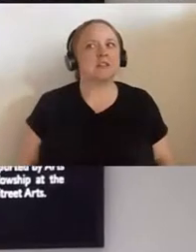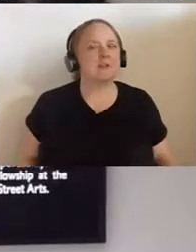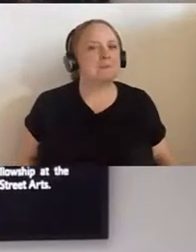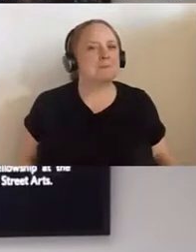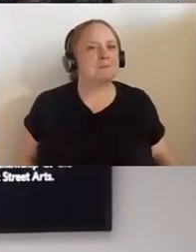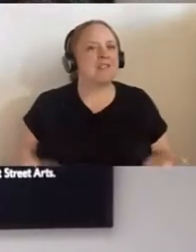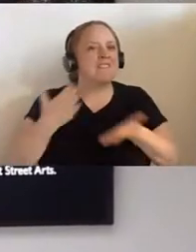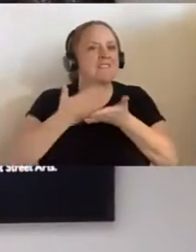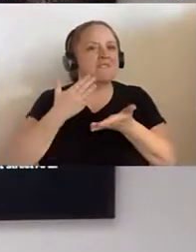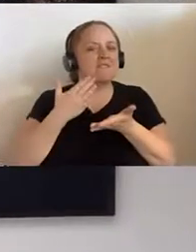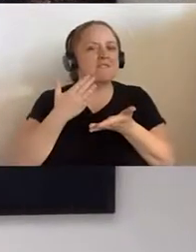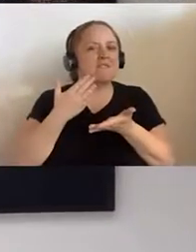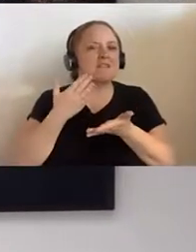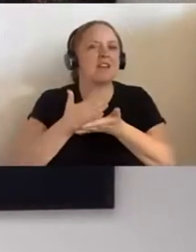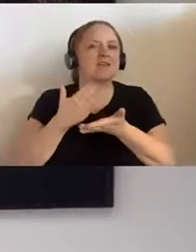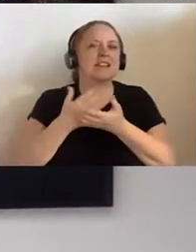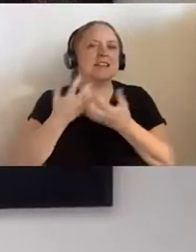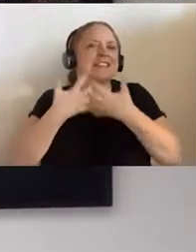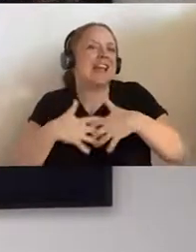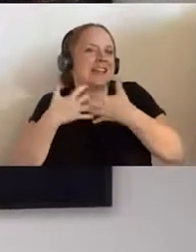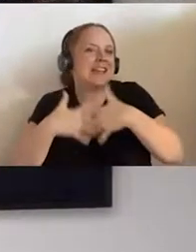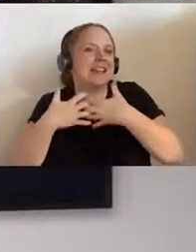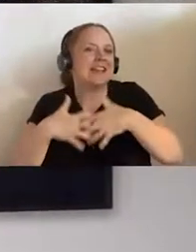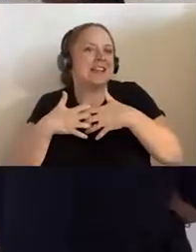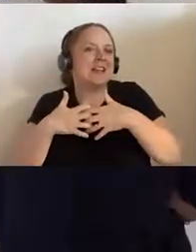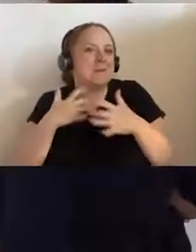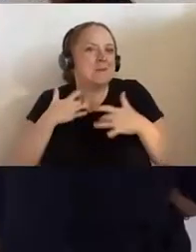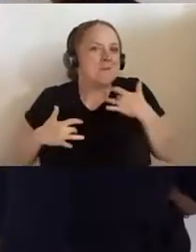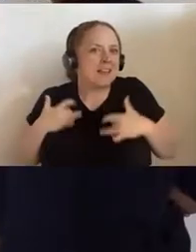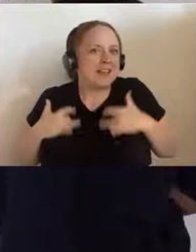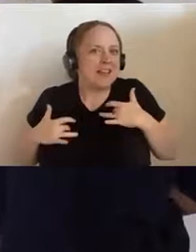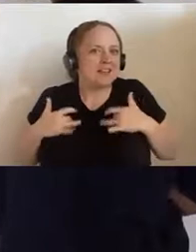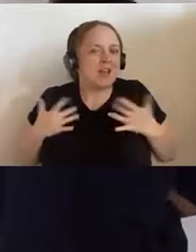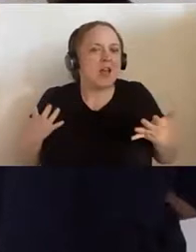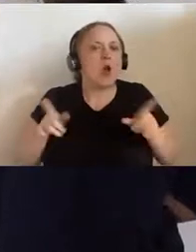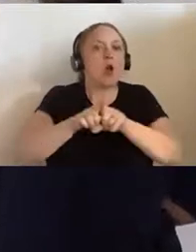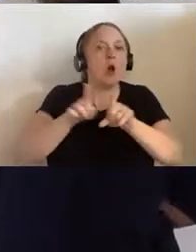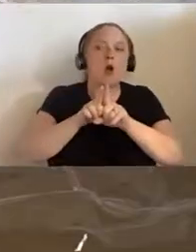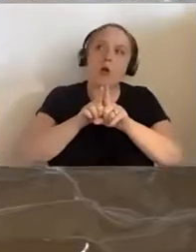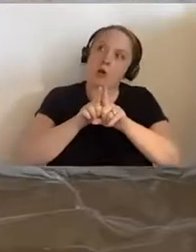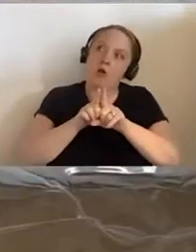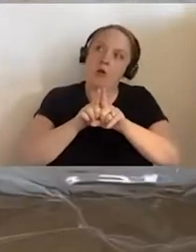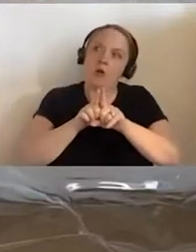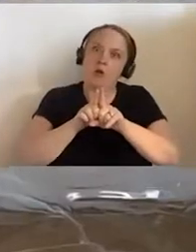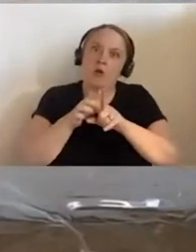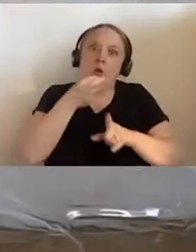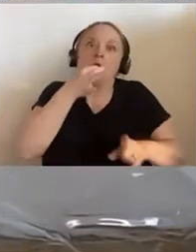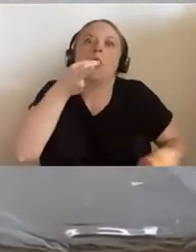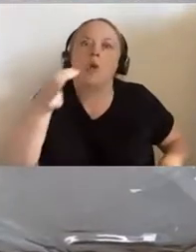very kind of technically fascinating, but also sort of irresistible to